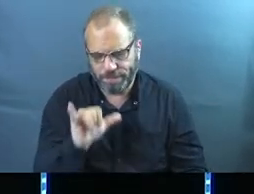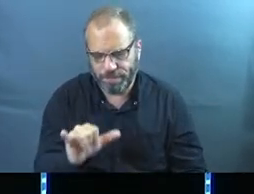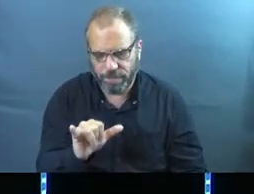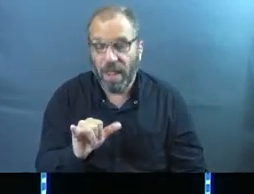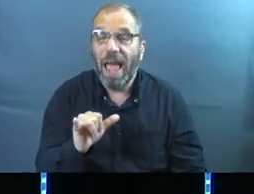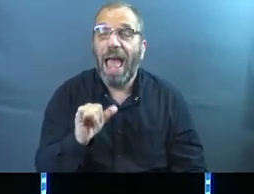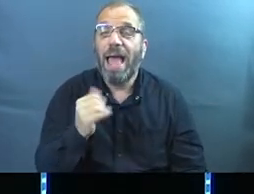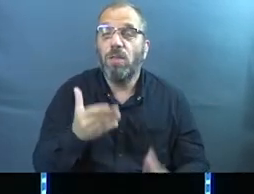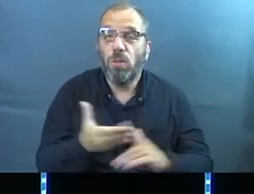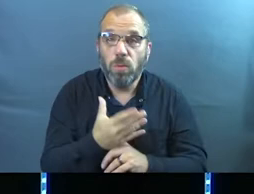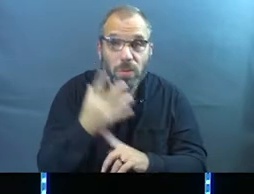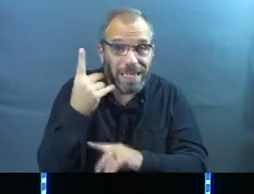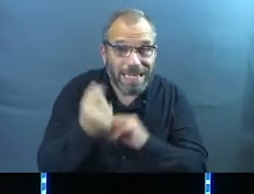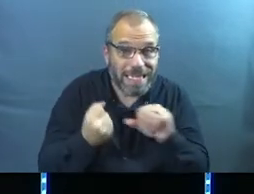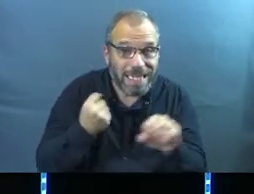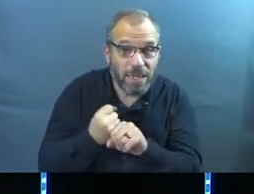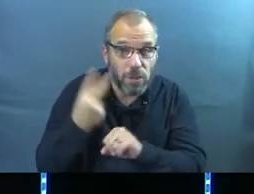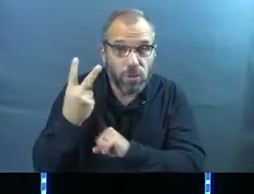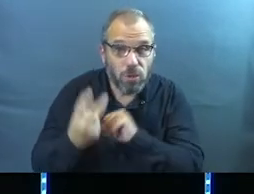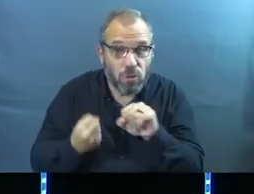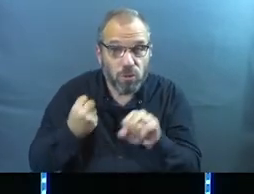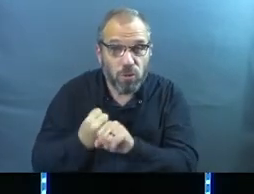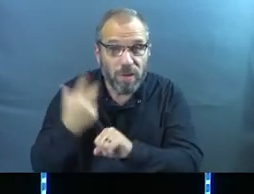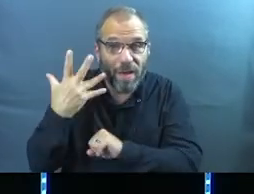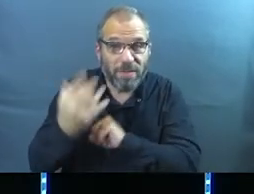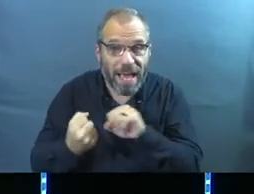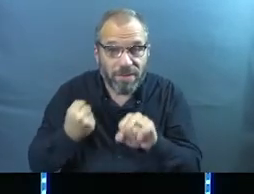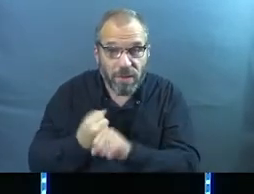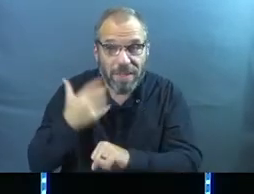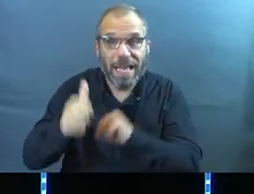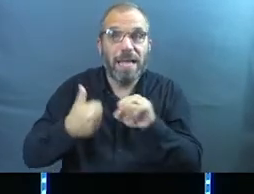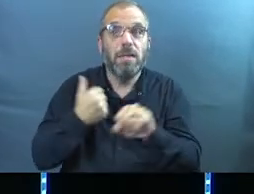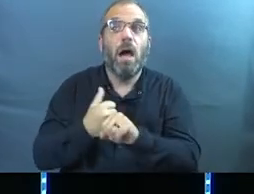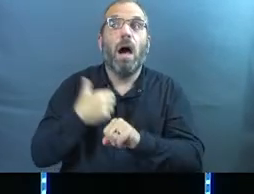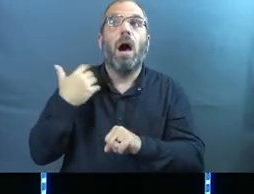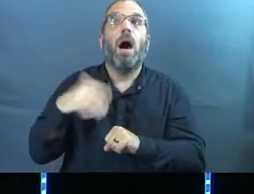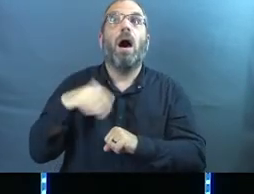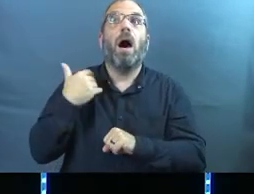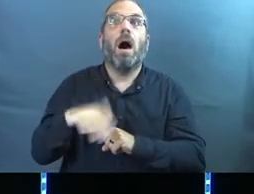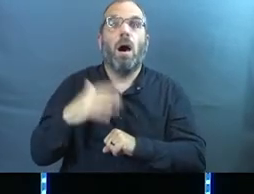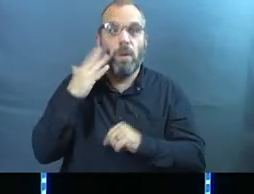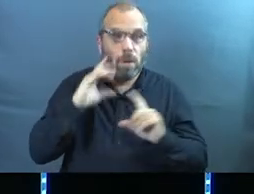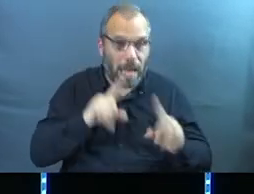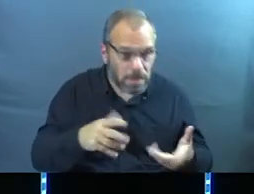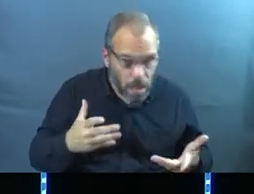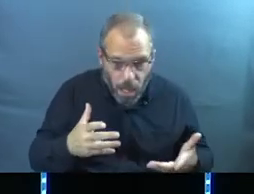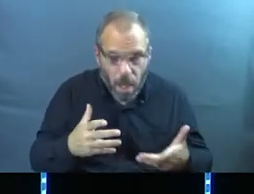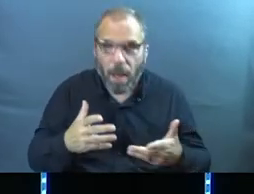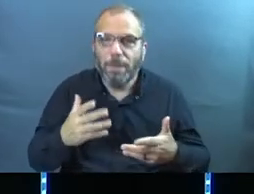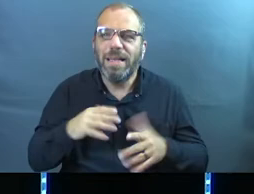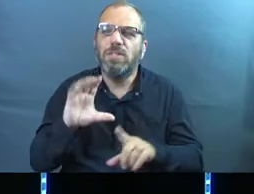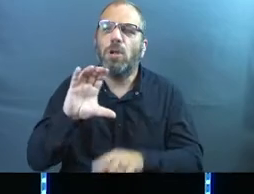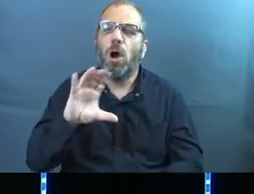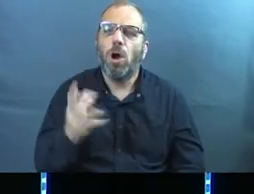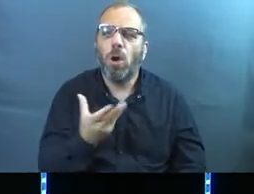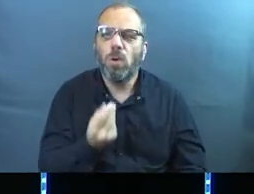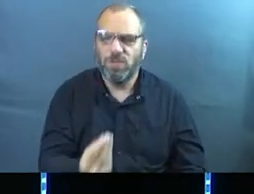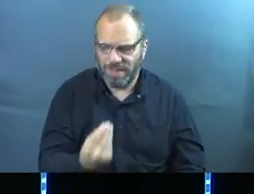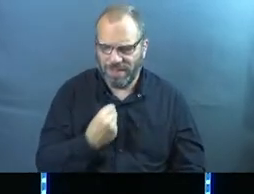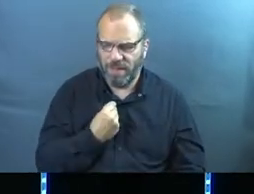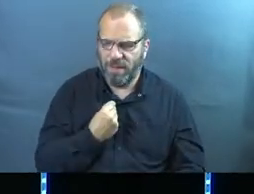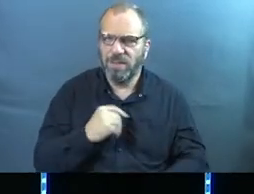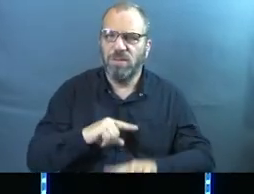And over the years, the practice becomes, whenever we don't know what the answer is, because culture has hit us with